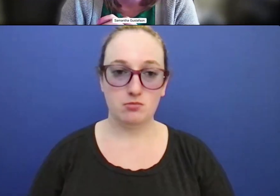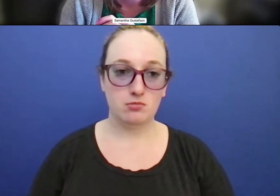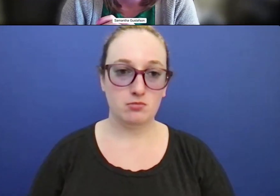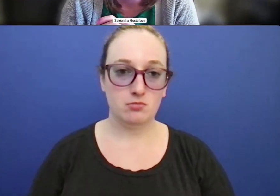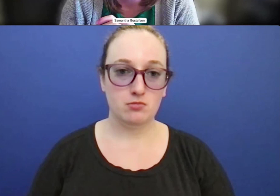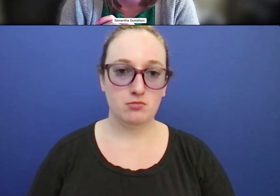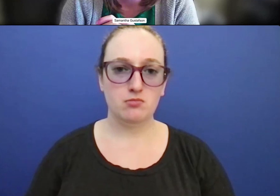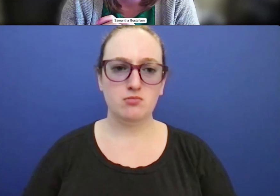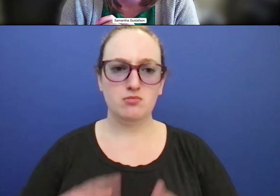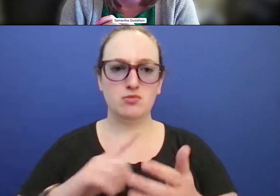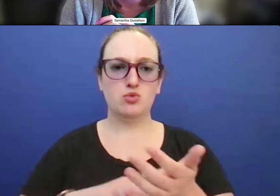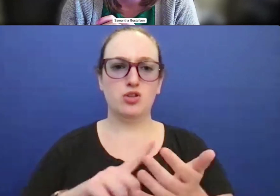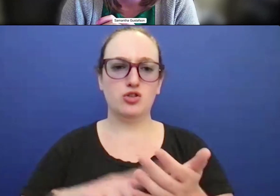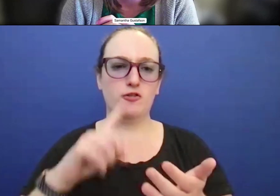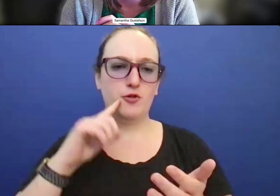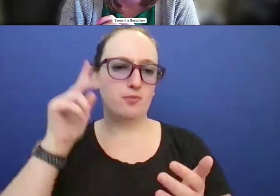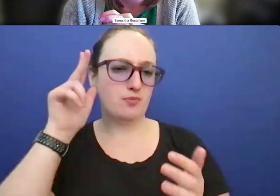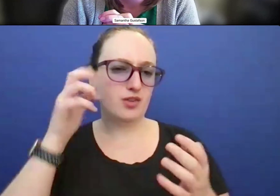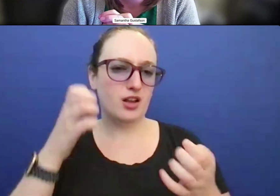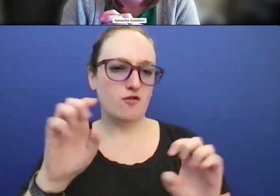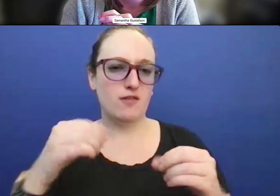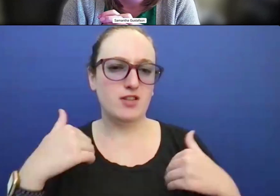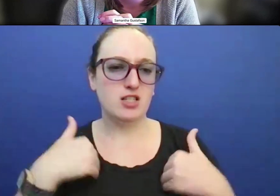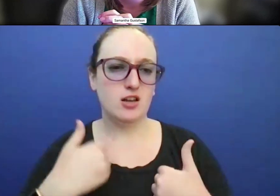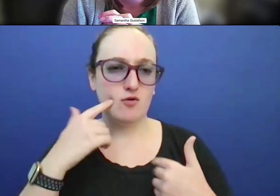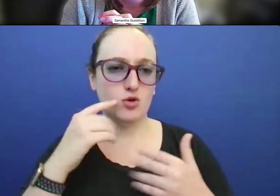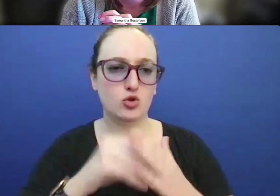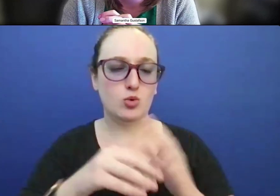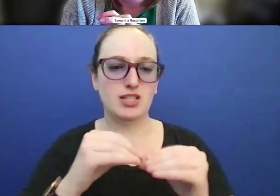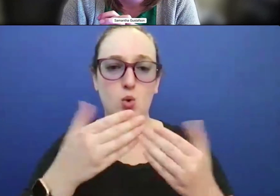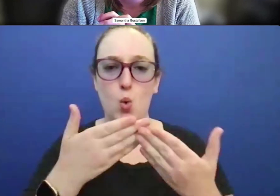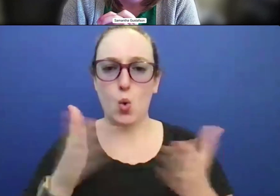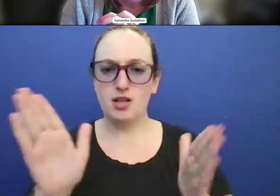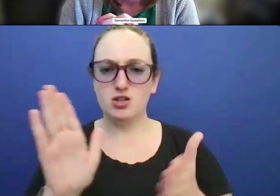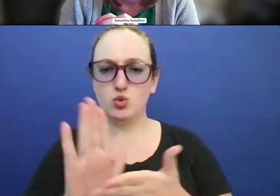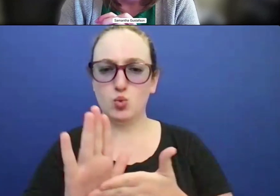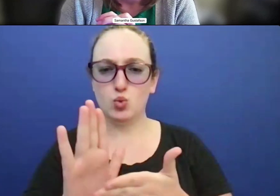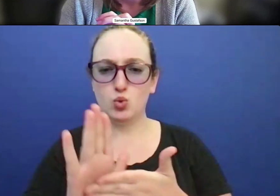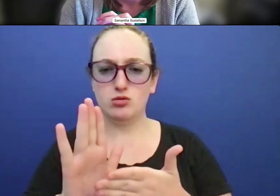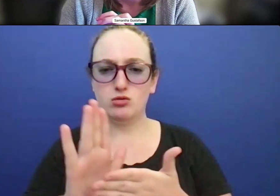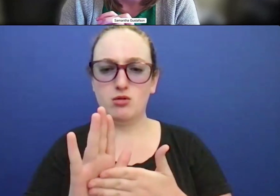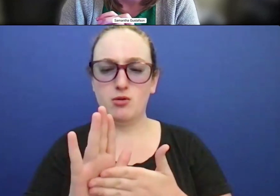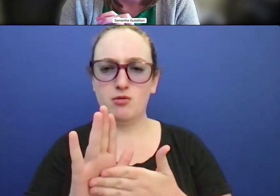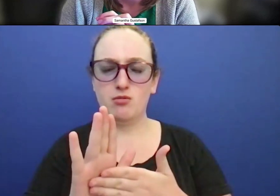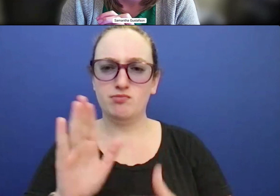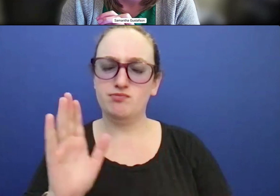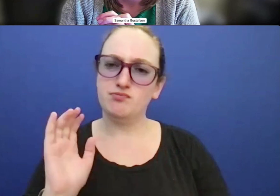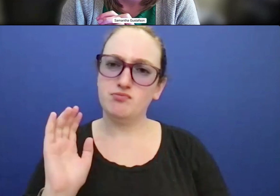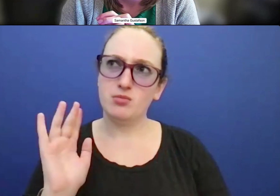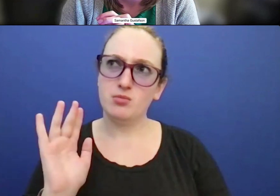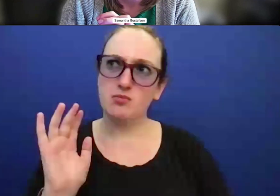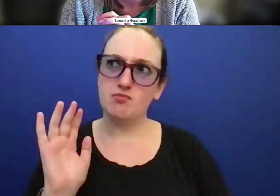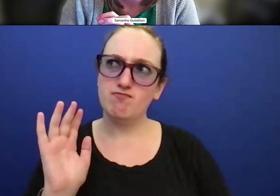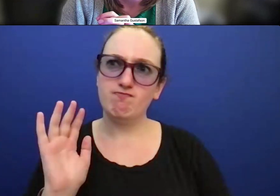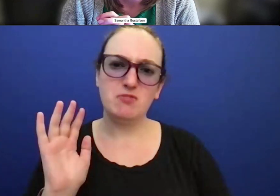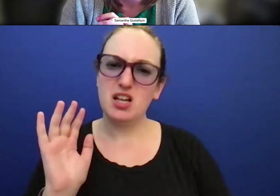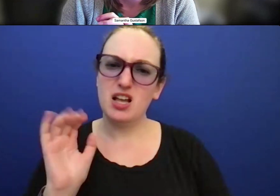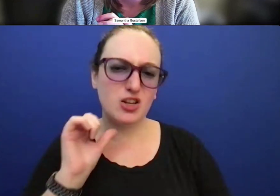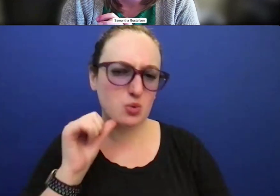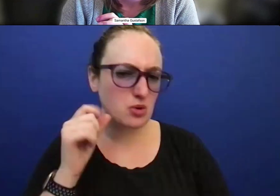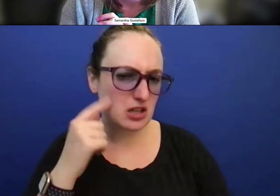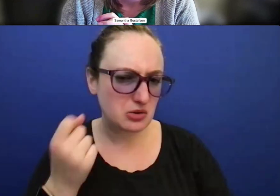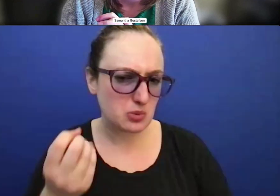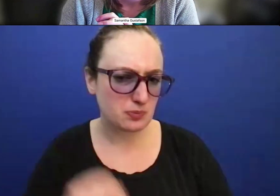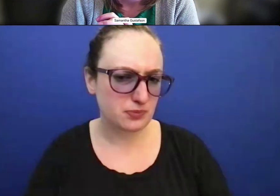Is there research for listening effort and fatigue for students in open schools? Um, Not that I have seen.